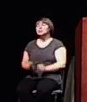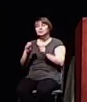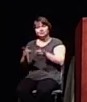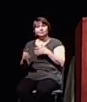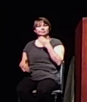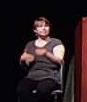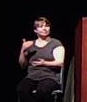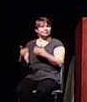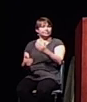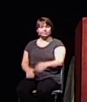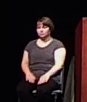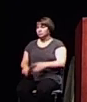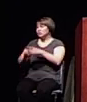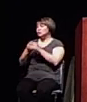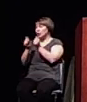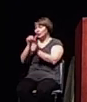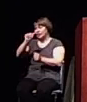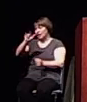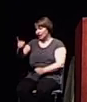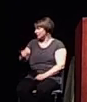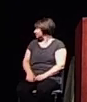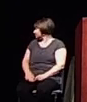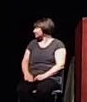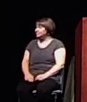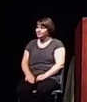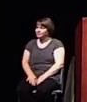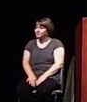ado, I'm gonna bring Allie up to the stage.